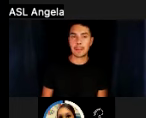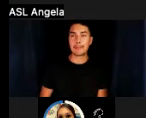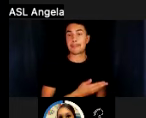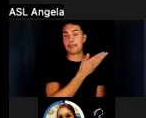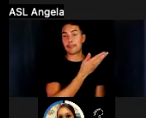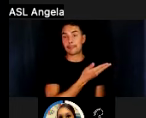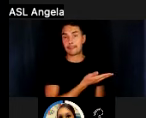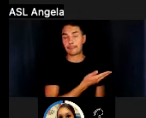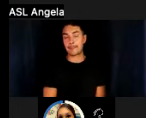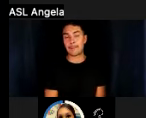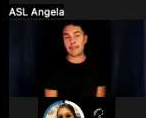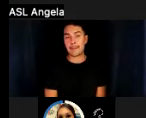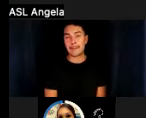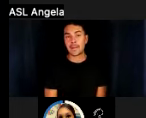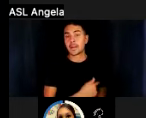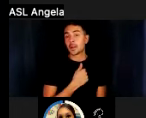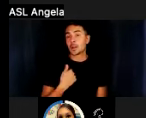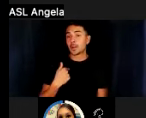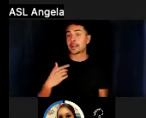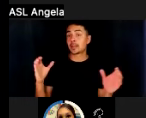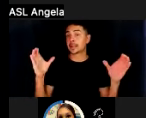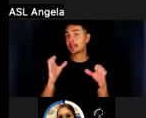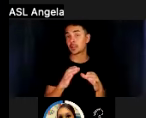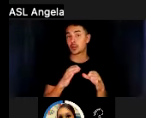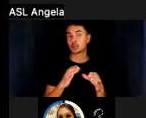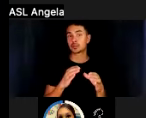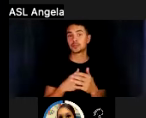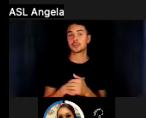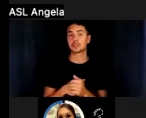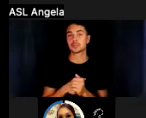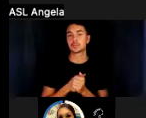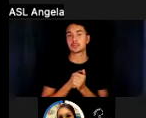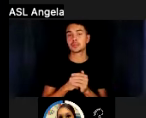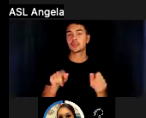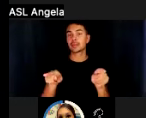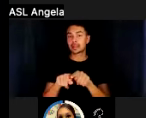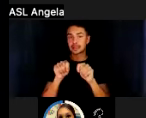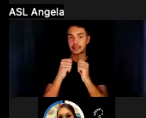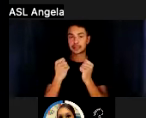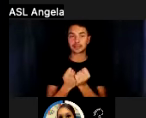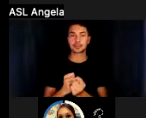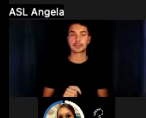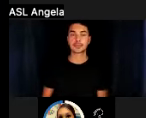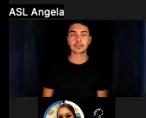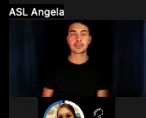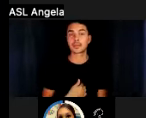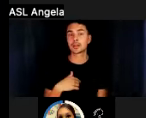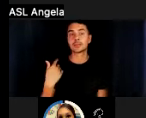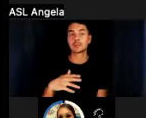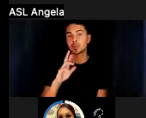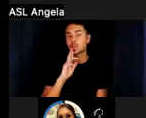And so when we're coming together as a team, I really